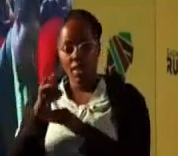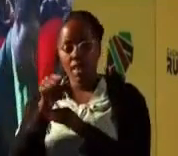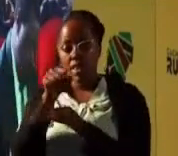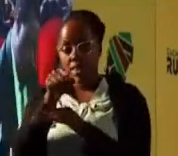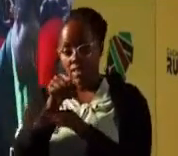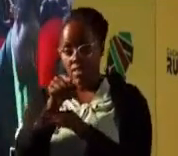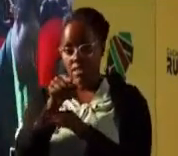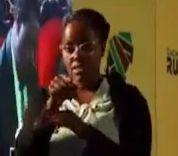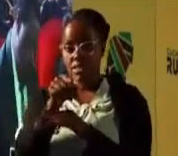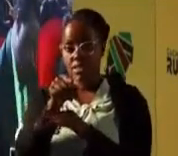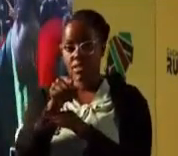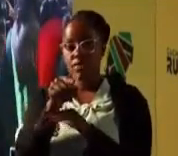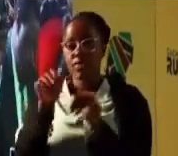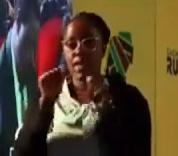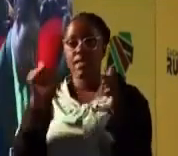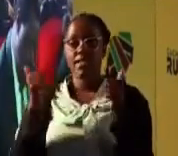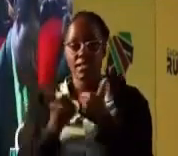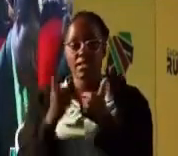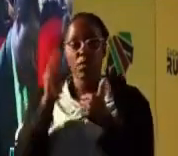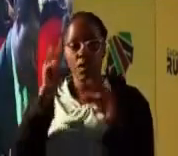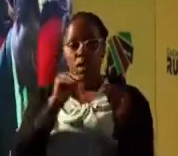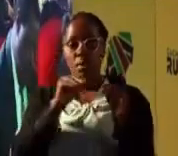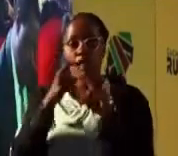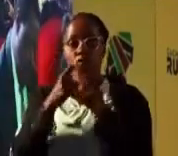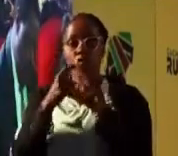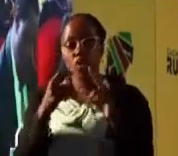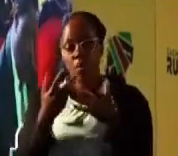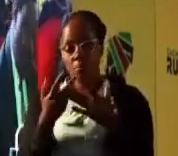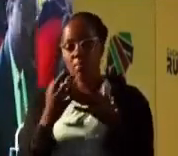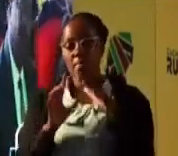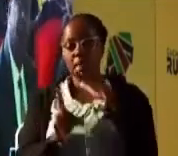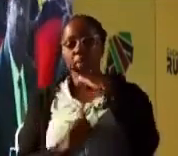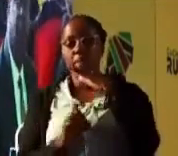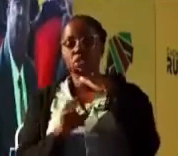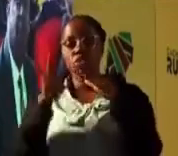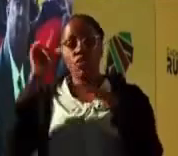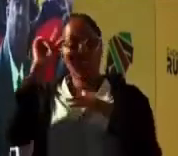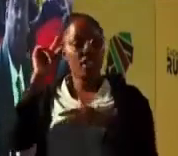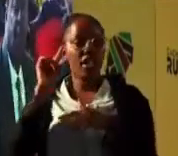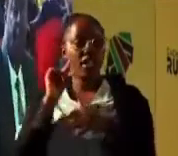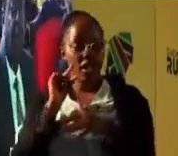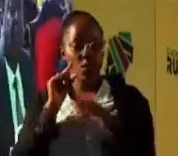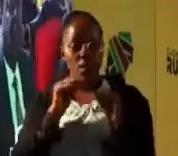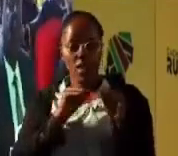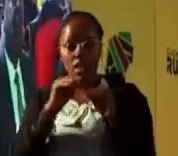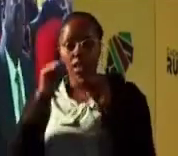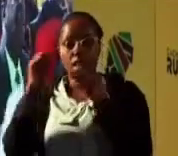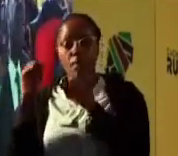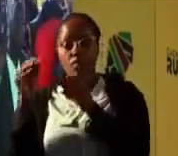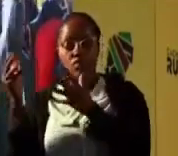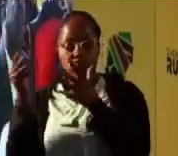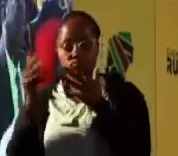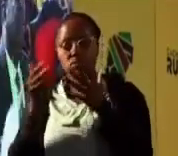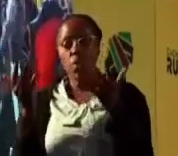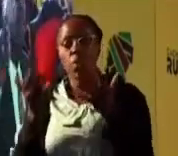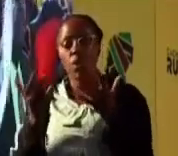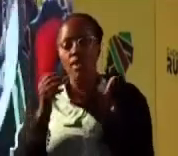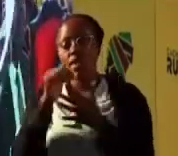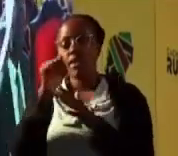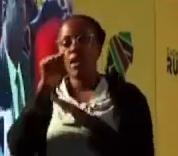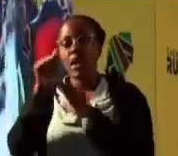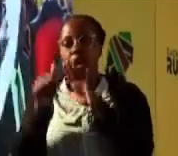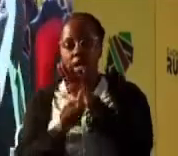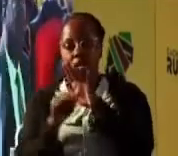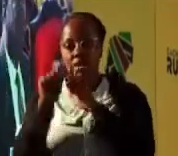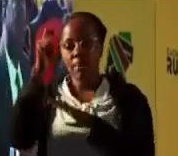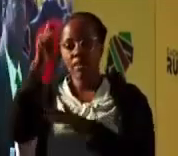hiyo agency kutoka kwa wizara ya agenda, tutailete katika ofisi ya